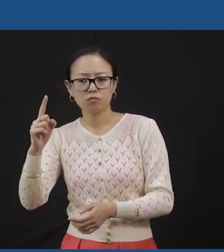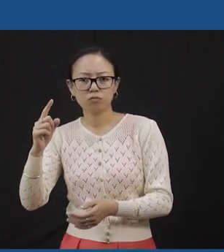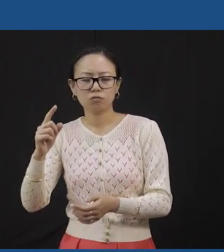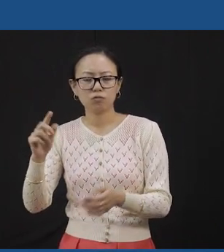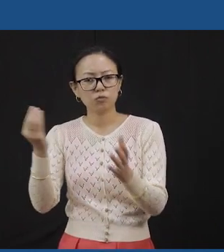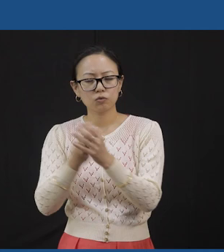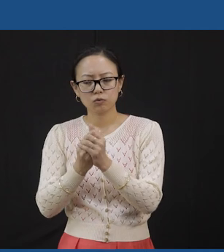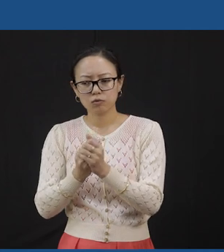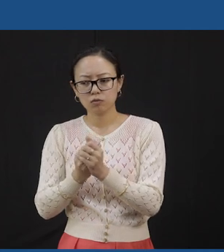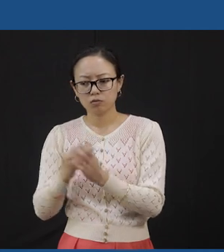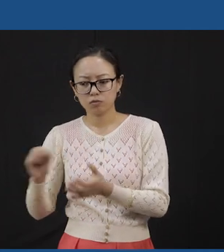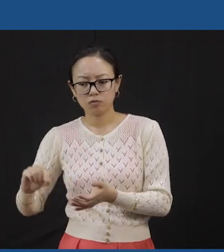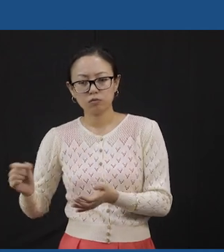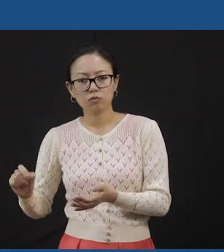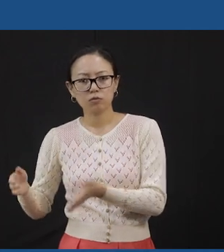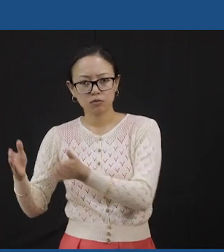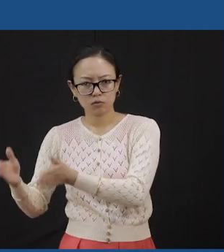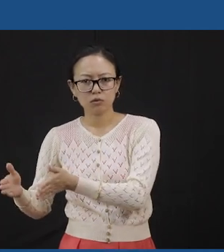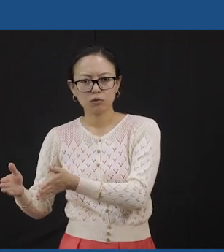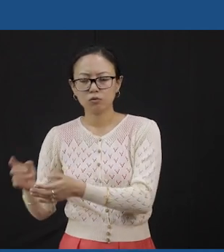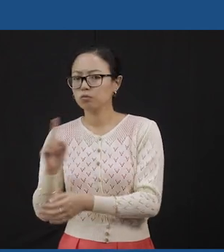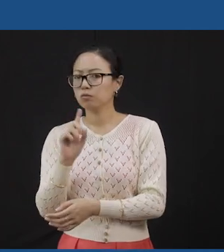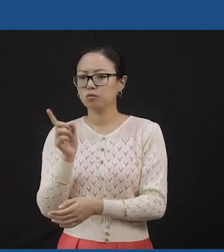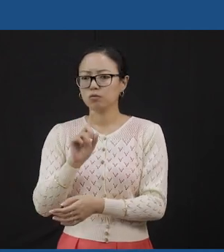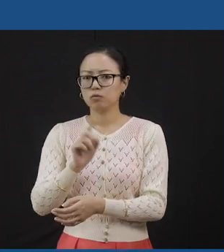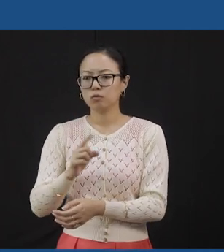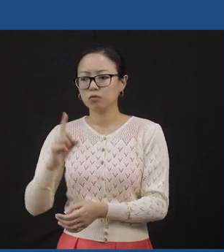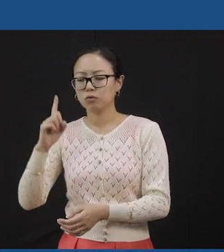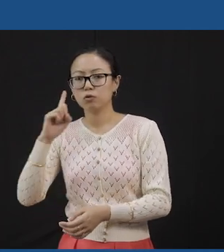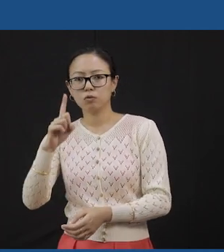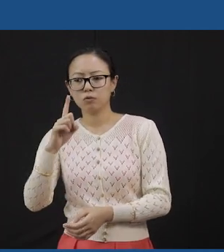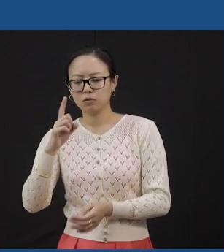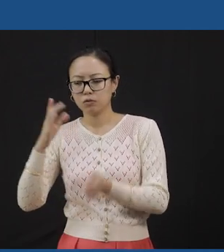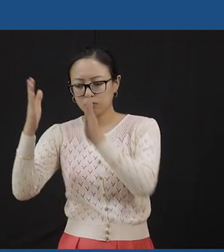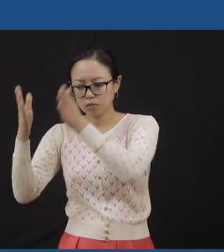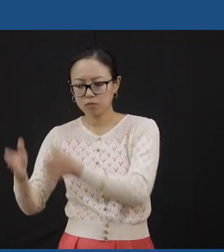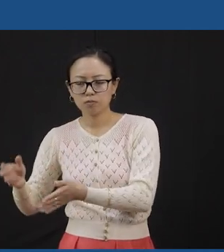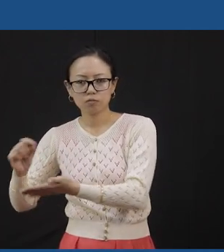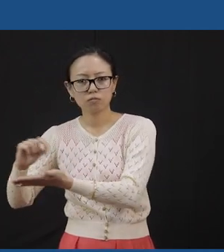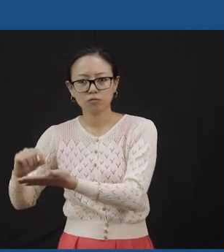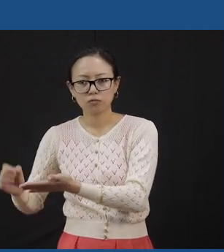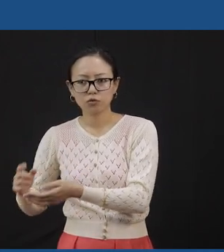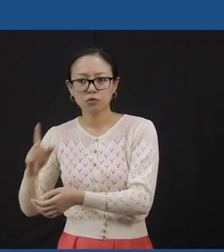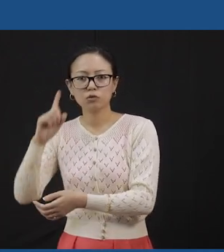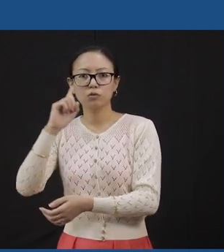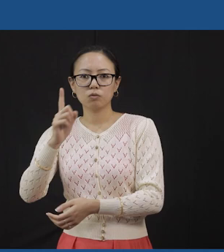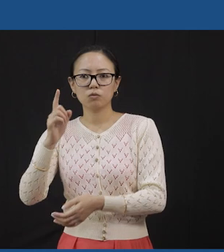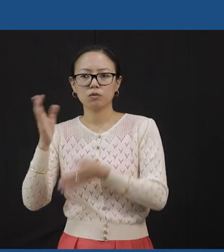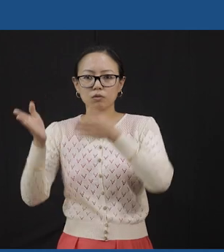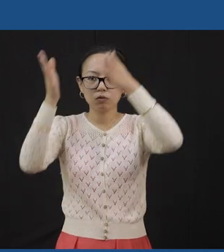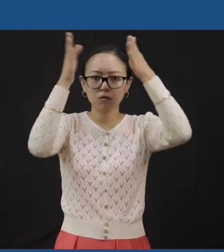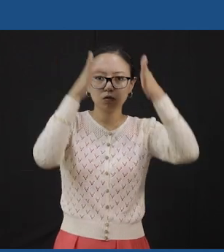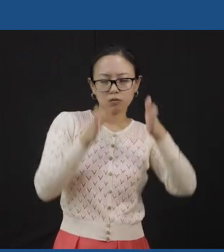place. So we will write 1 in one place. 1 will be carried over.